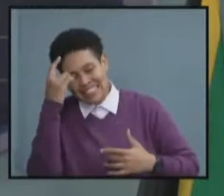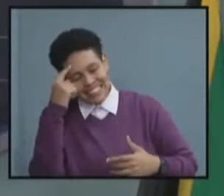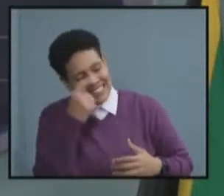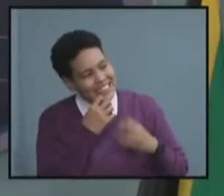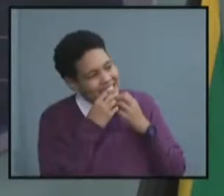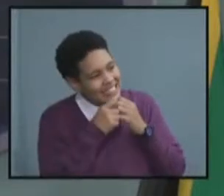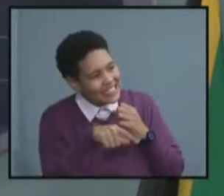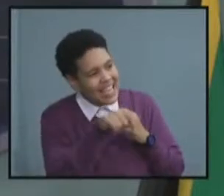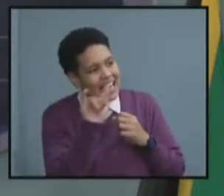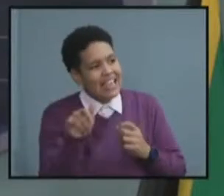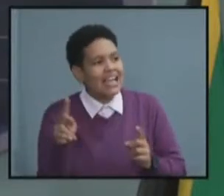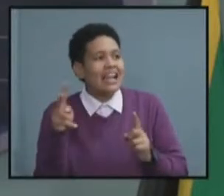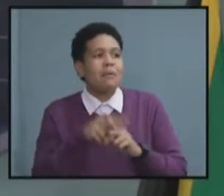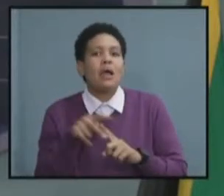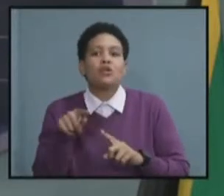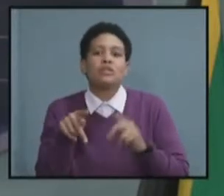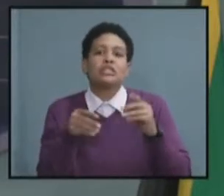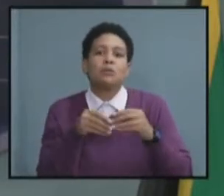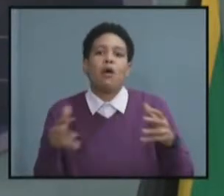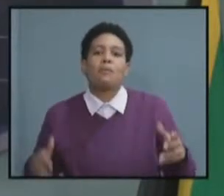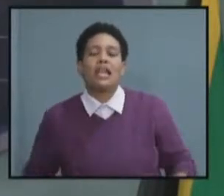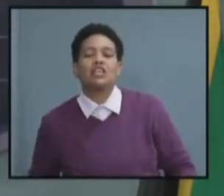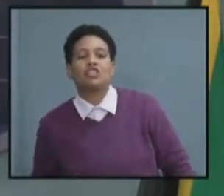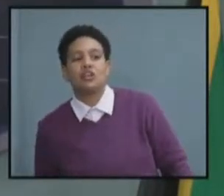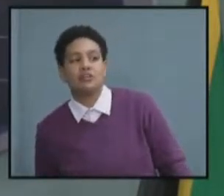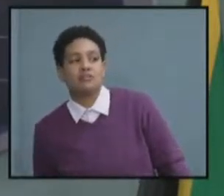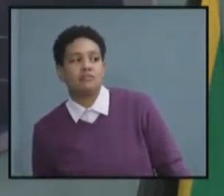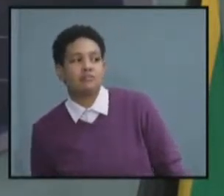And that applies to this population.